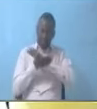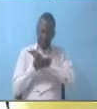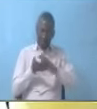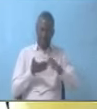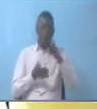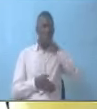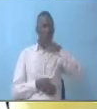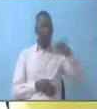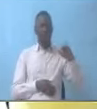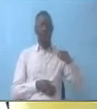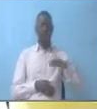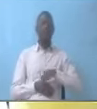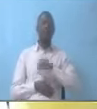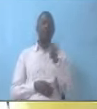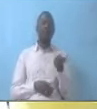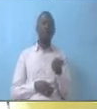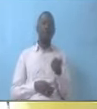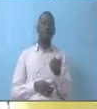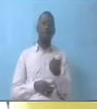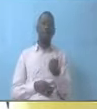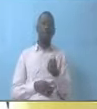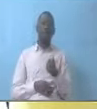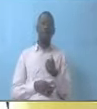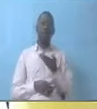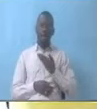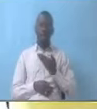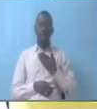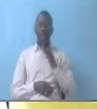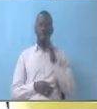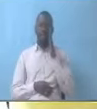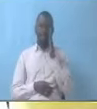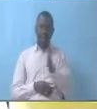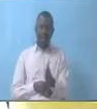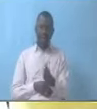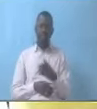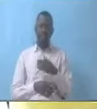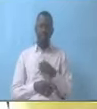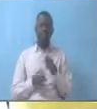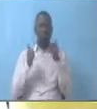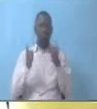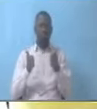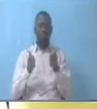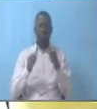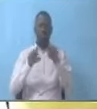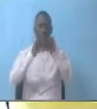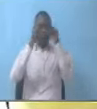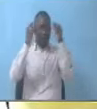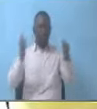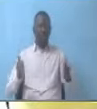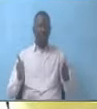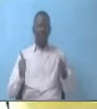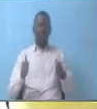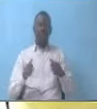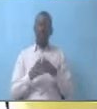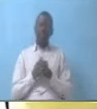water. And H. Right to proper infrastructure and clean environment.